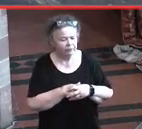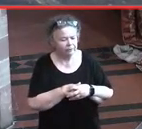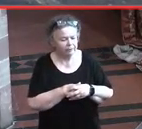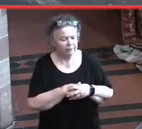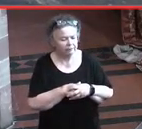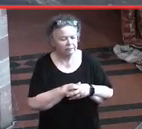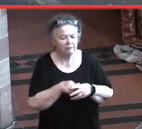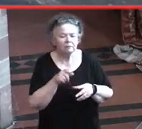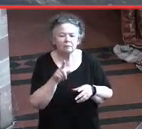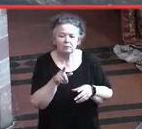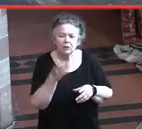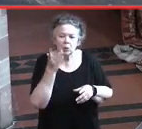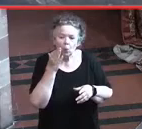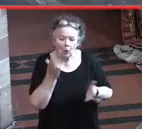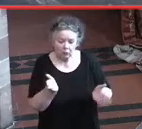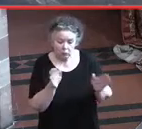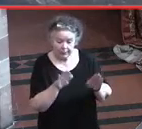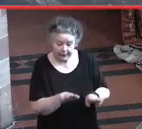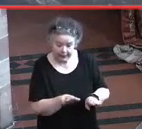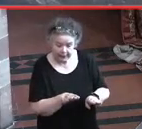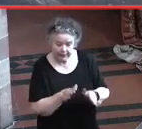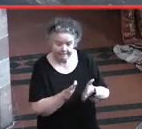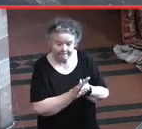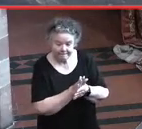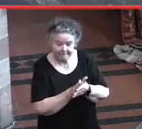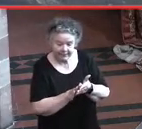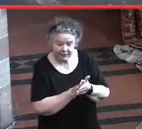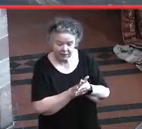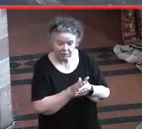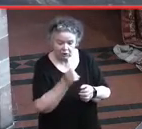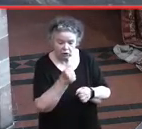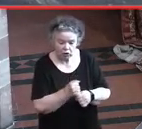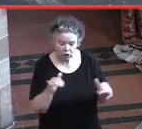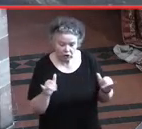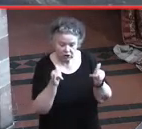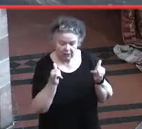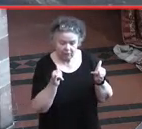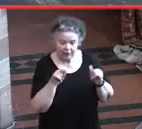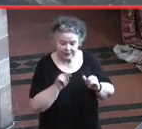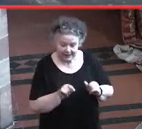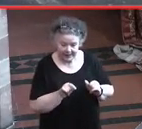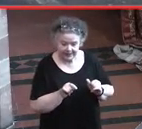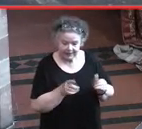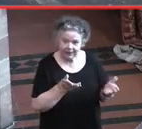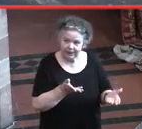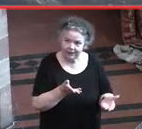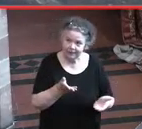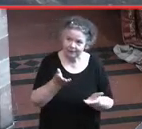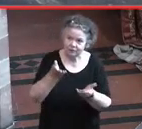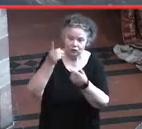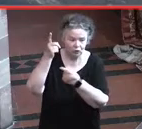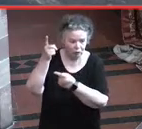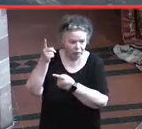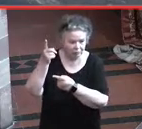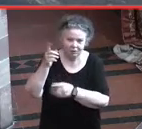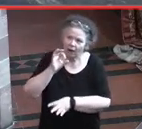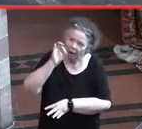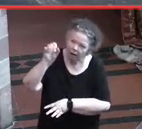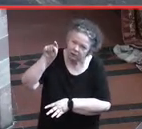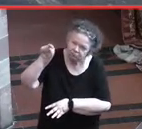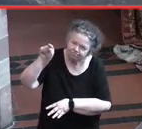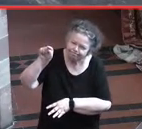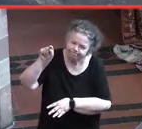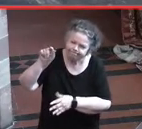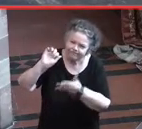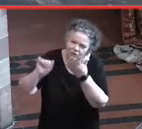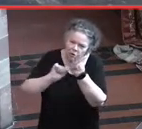Church celebrates that gift, offers it back to God in thanksgiving, calls on God's Spirit